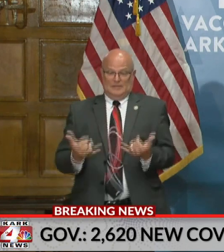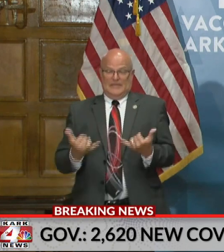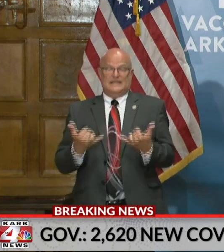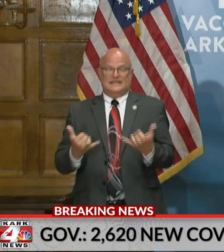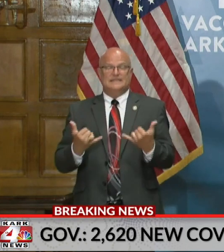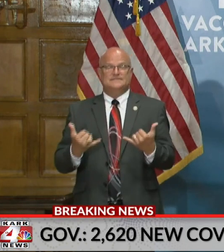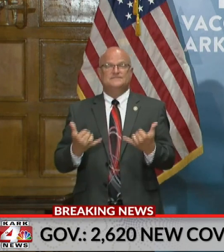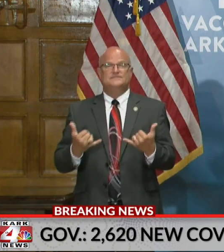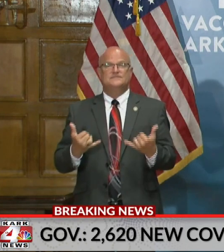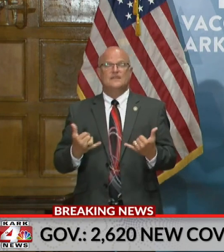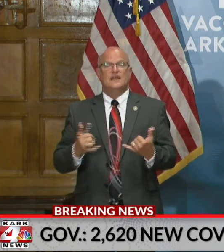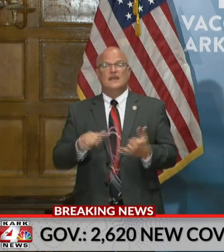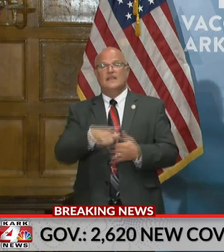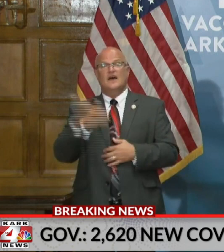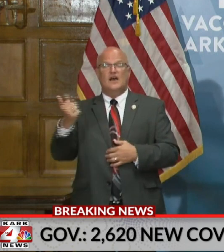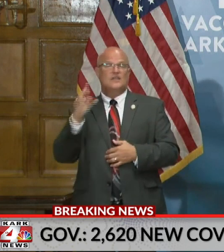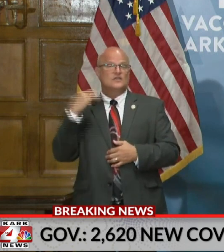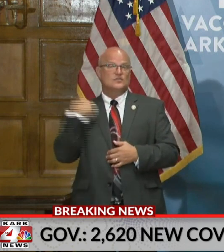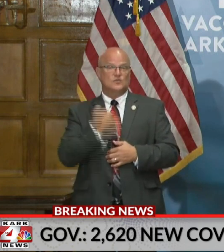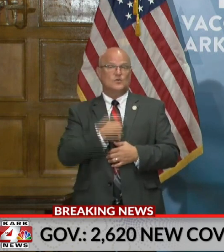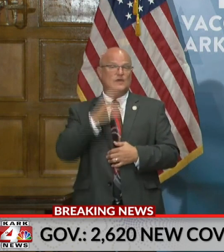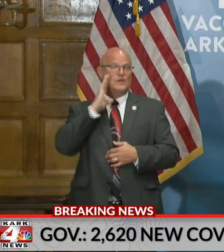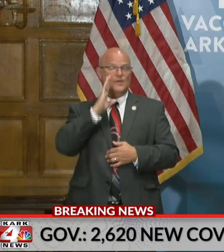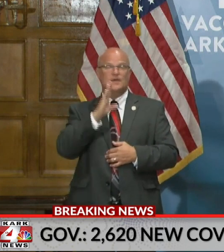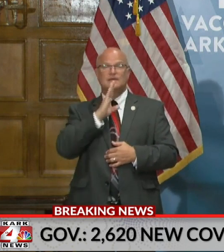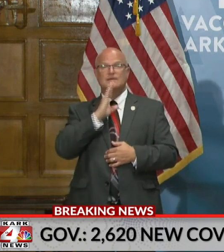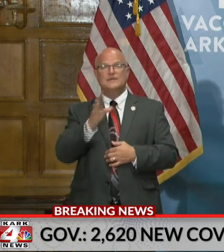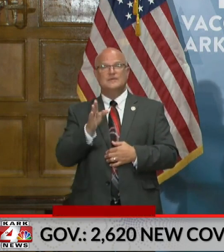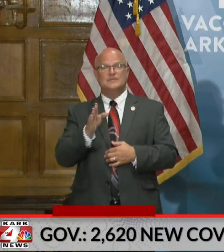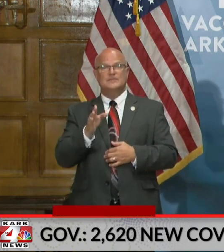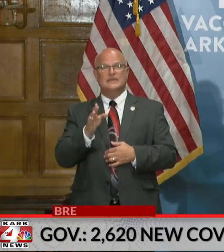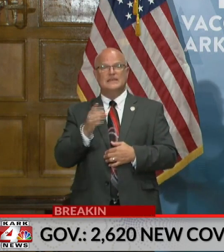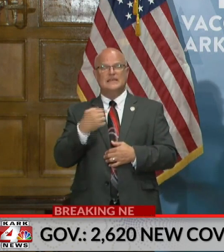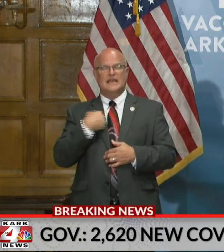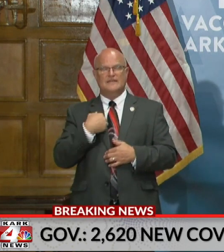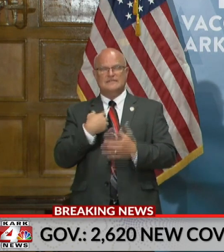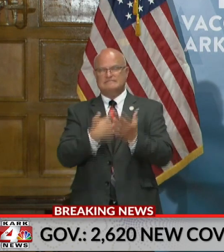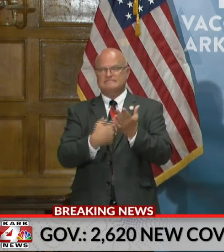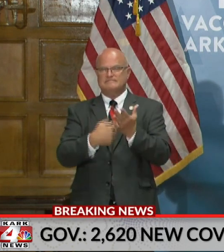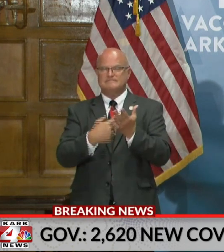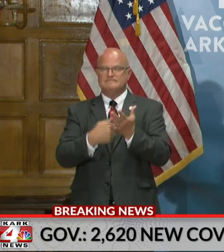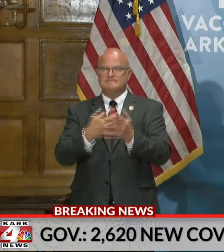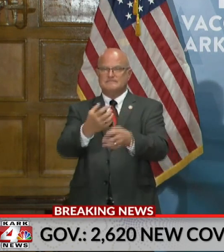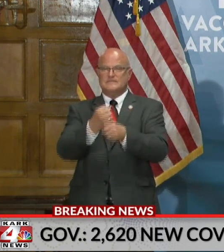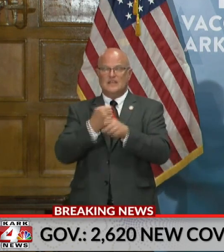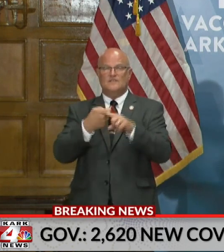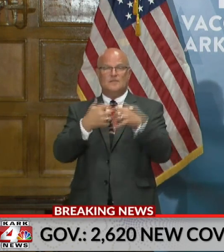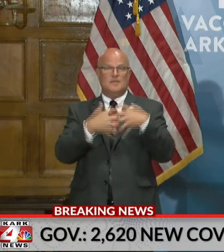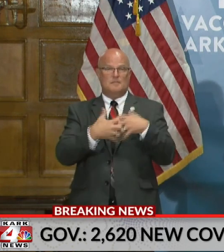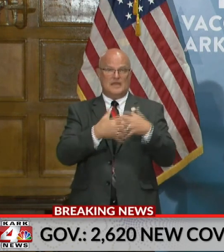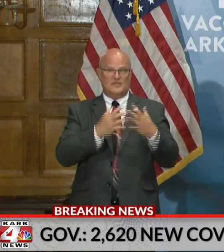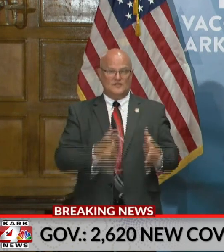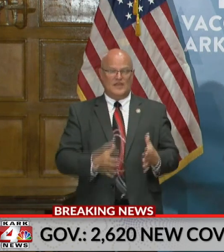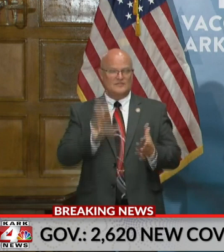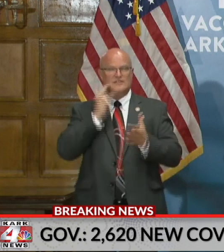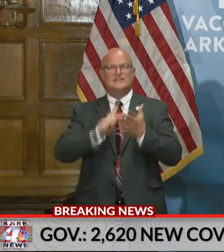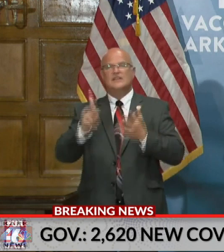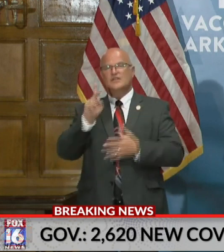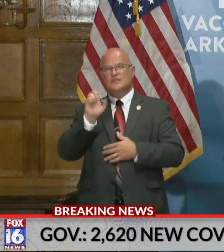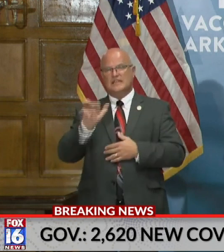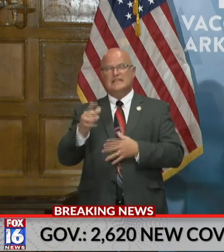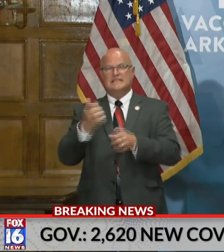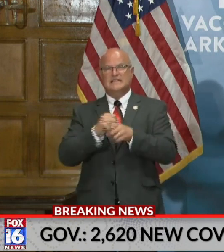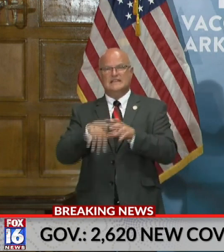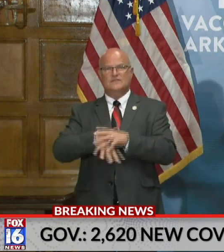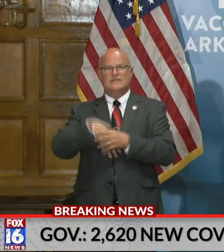immediately. The others we will be having to get from the manufacturer, as Secretary Key said, to